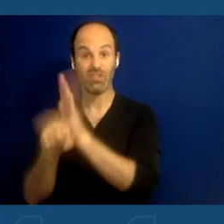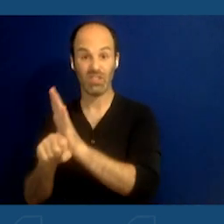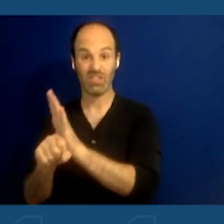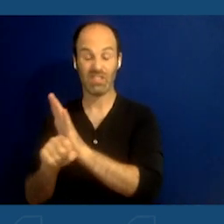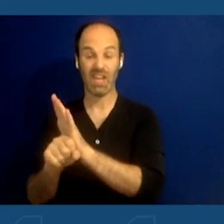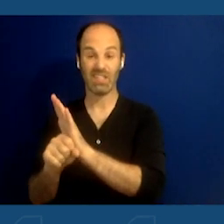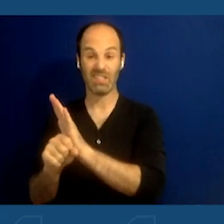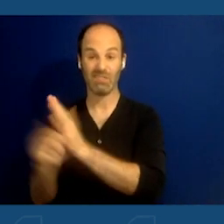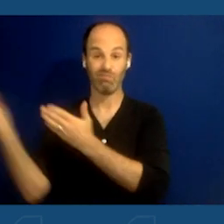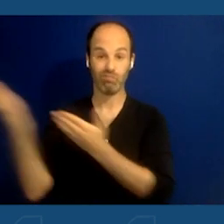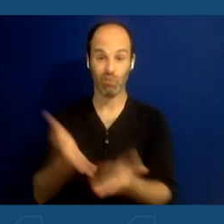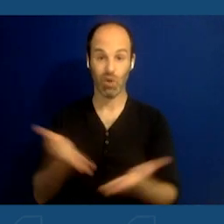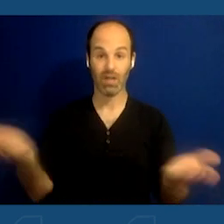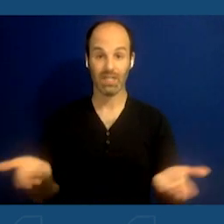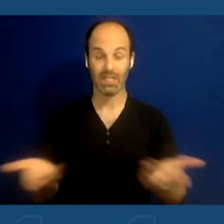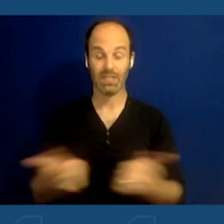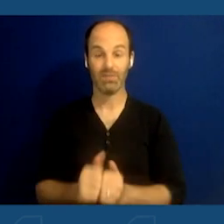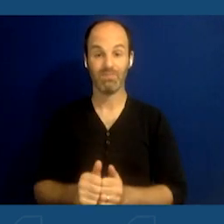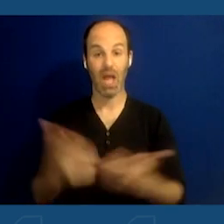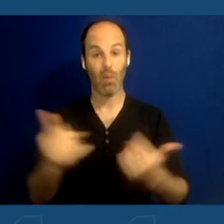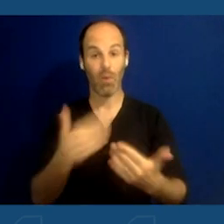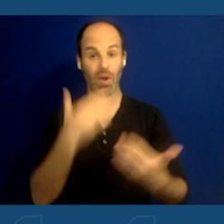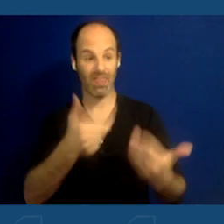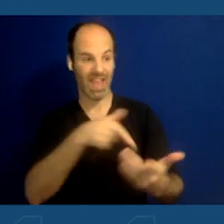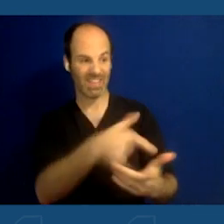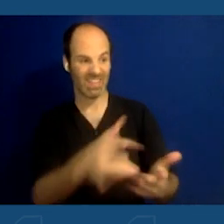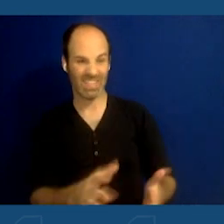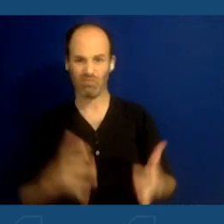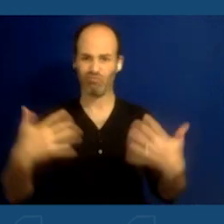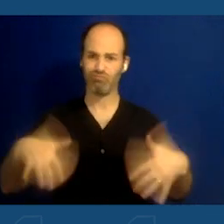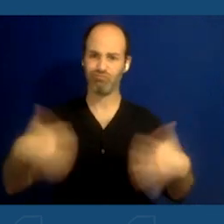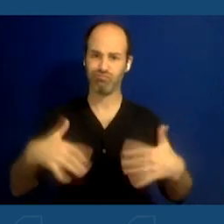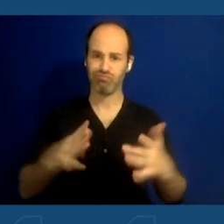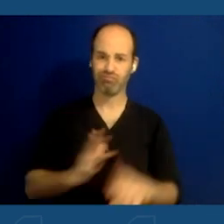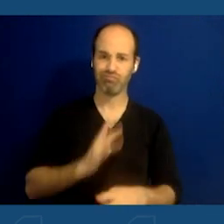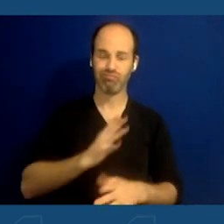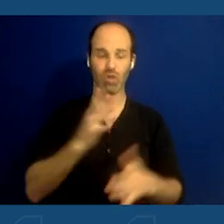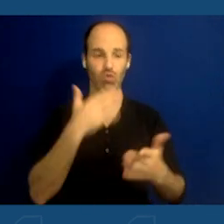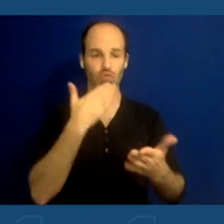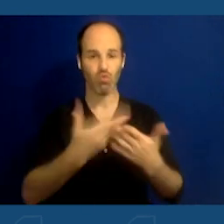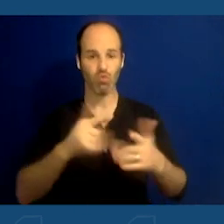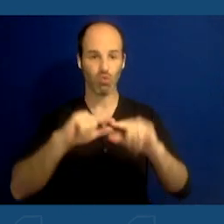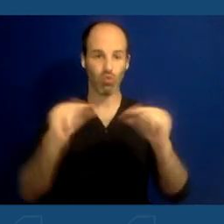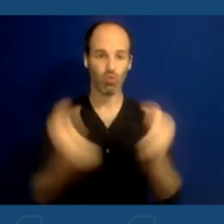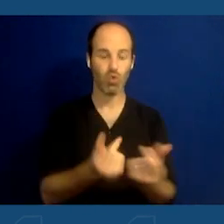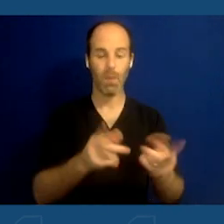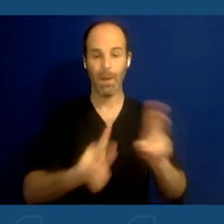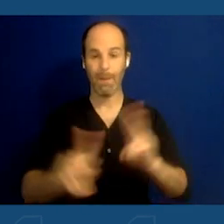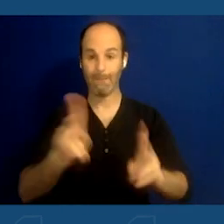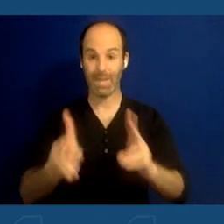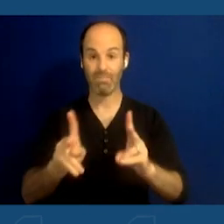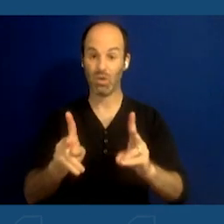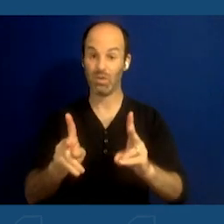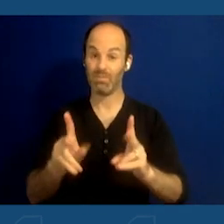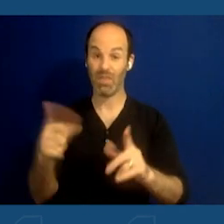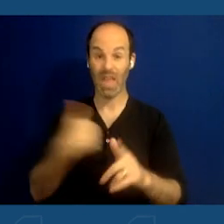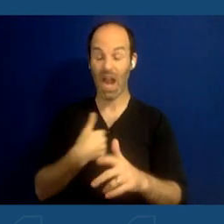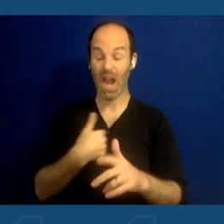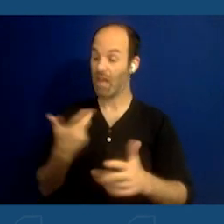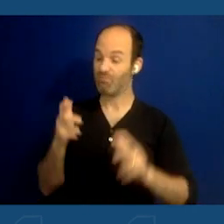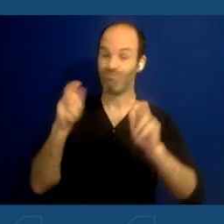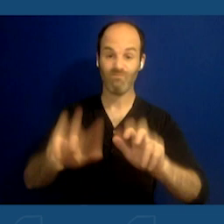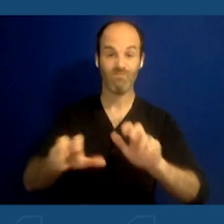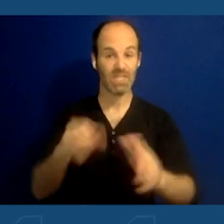I want to thank this very elite group of people that was stood up again toward the end of last summer. I put the money behind it. So we have people